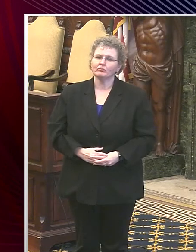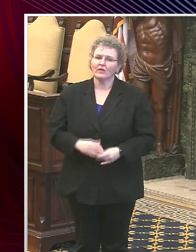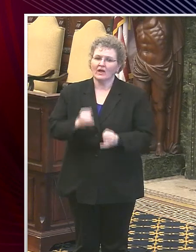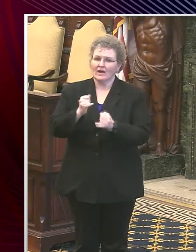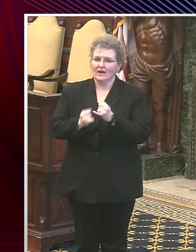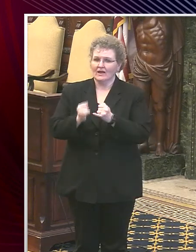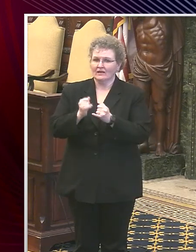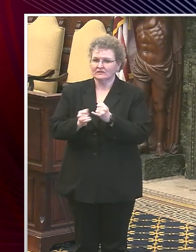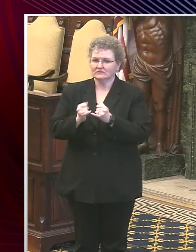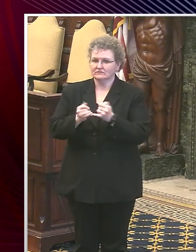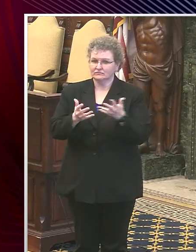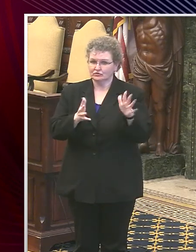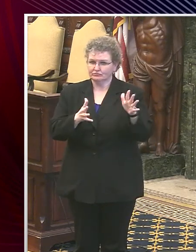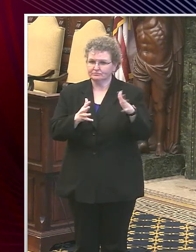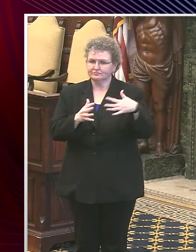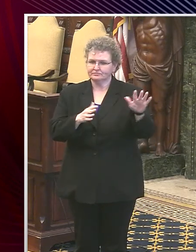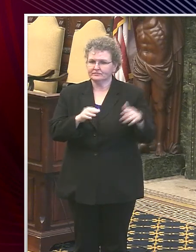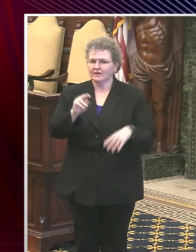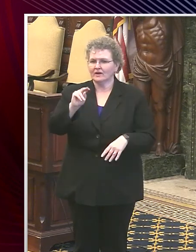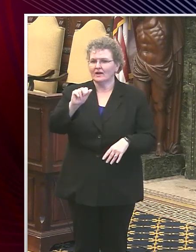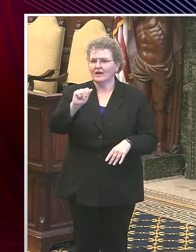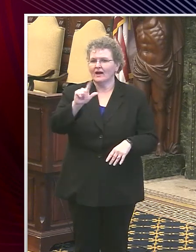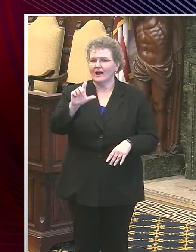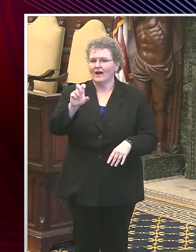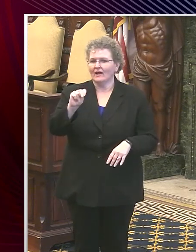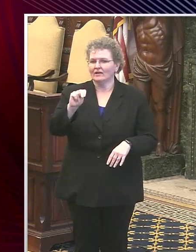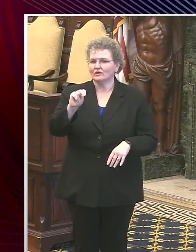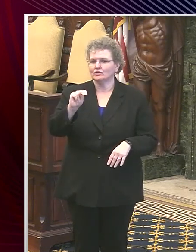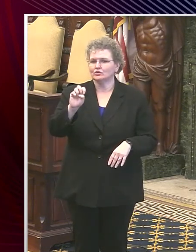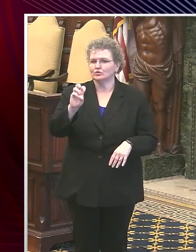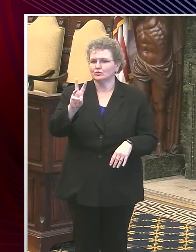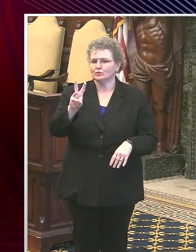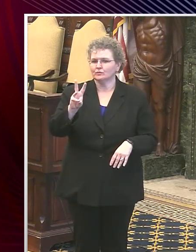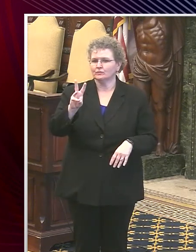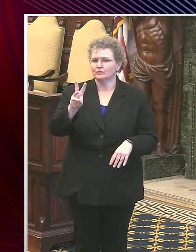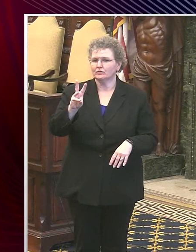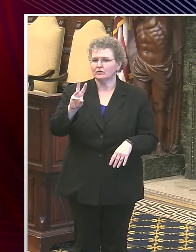go to Alan Yu of WHYY.